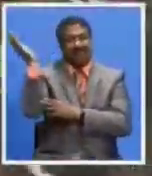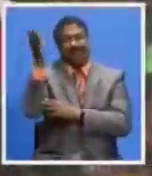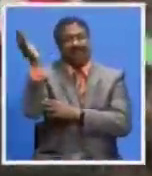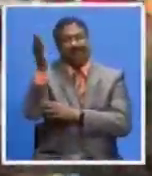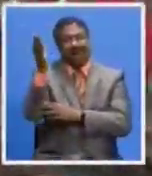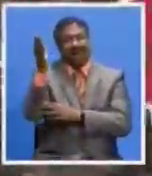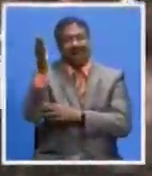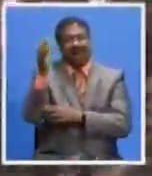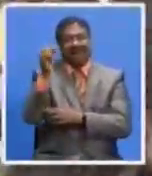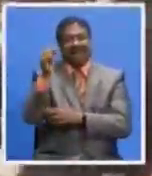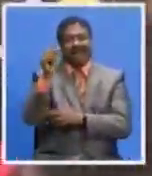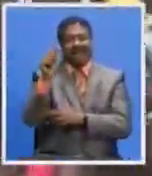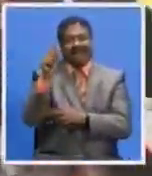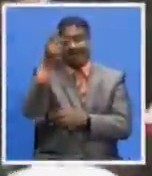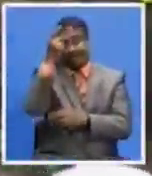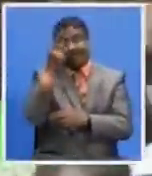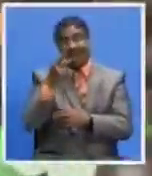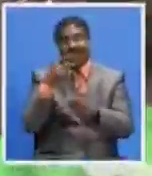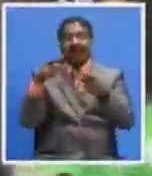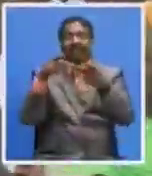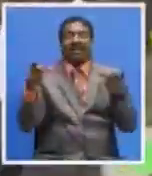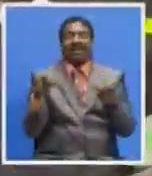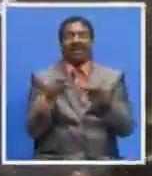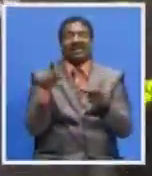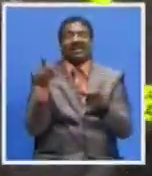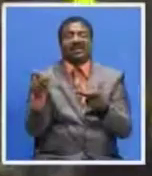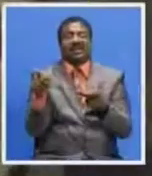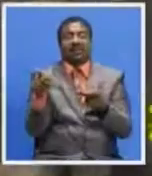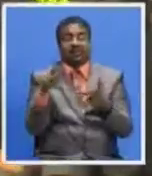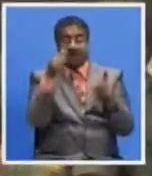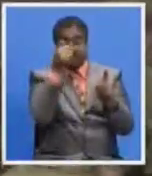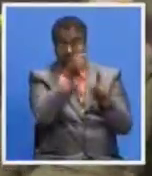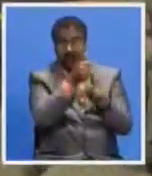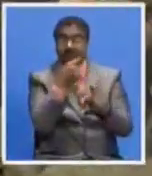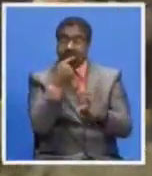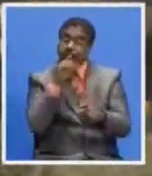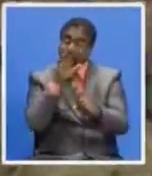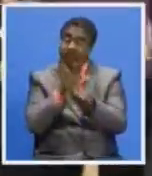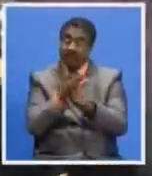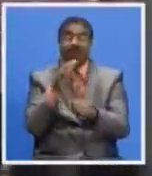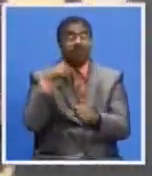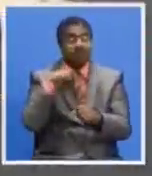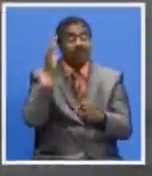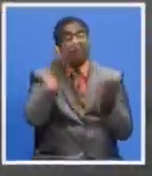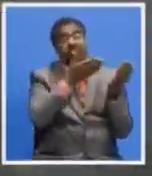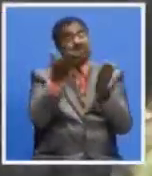Peter's grounds in Katuba. The president reaffirmed his commitment to taking development to all parts of the